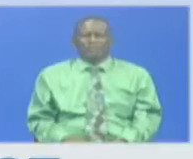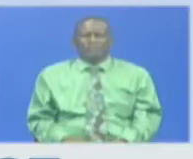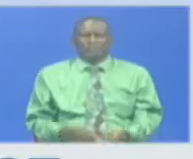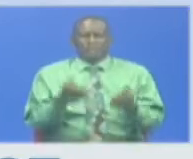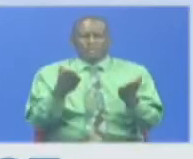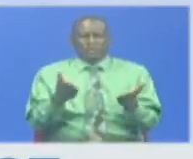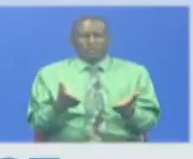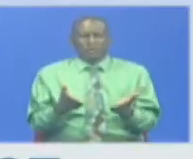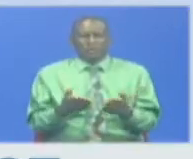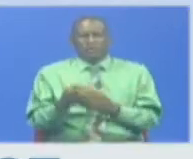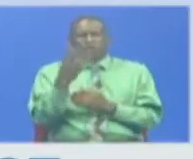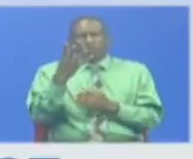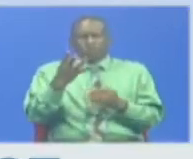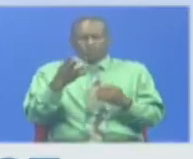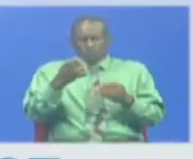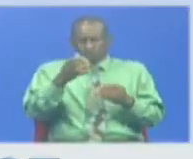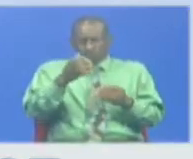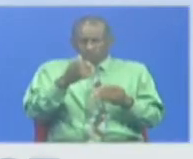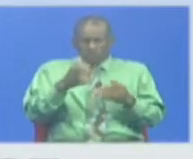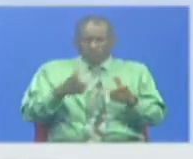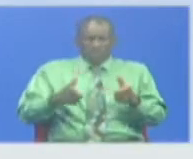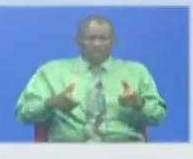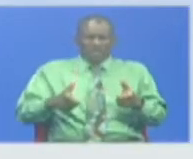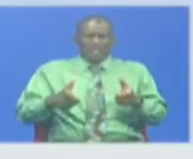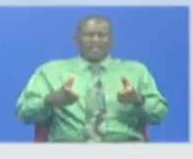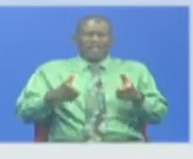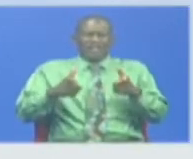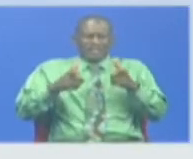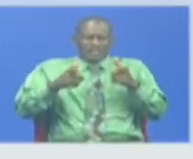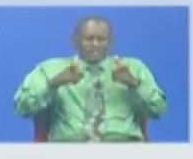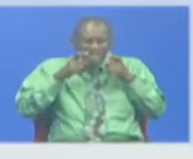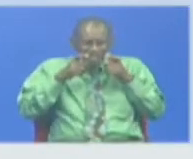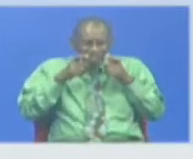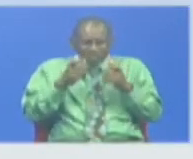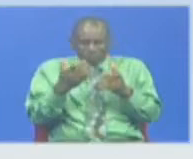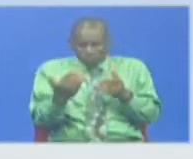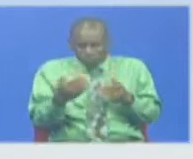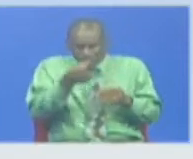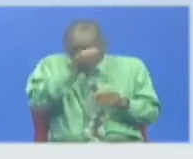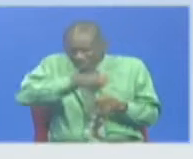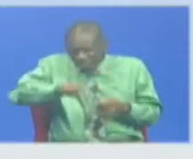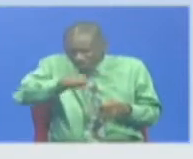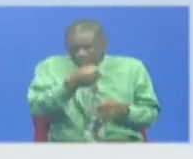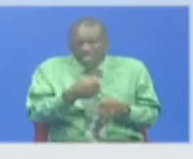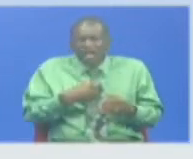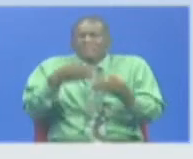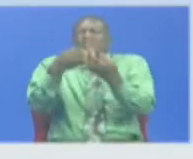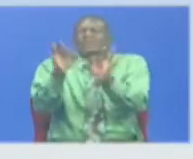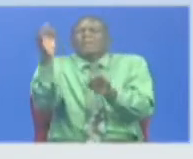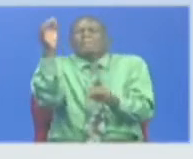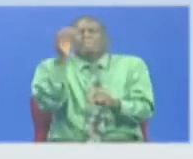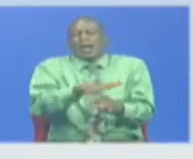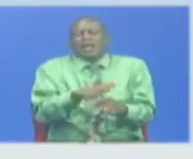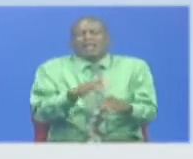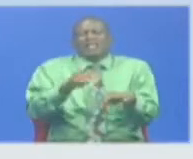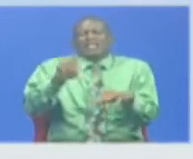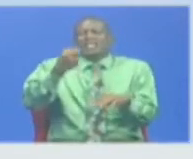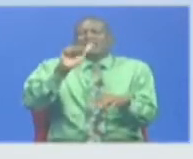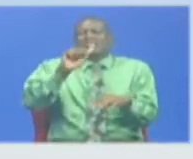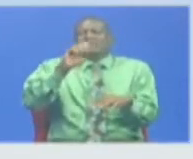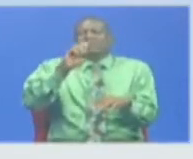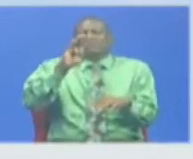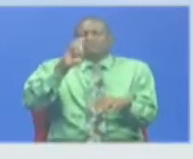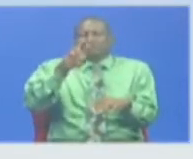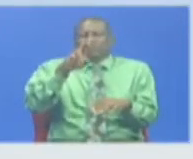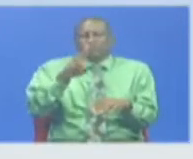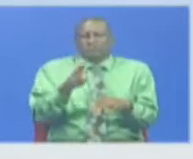Four elephant calves have been released back into the wild after 3 years at a conservancy in Samburu County. The four were